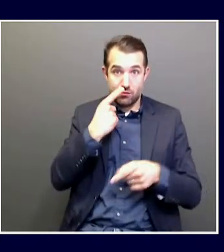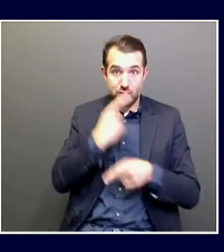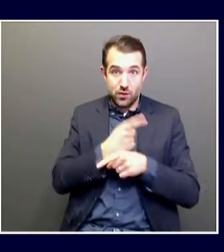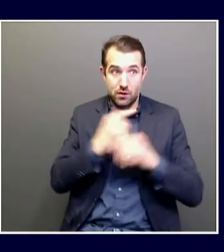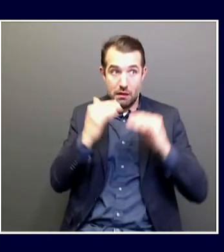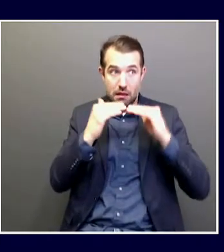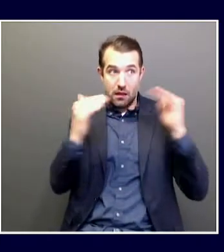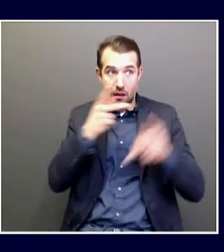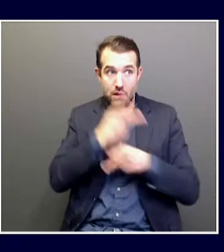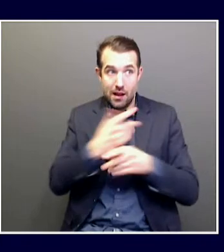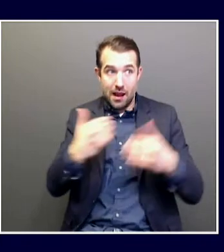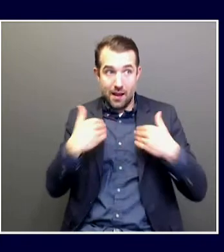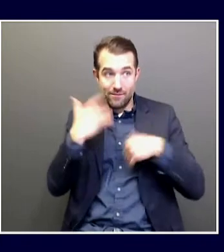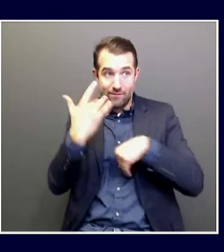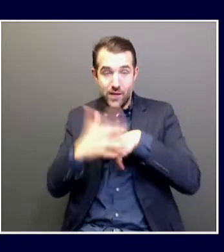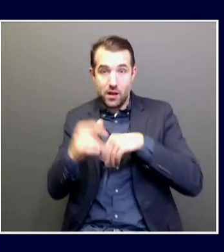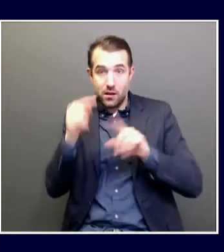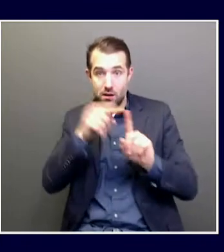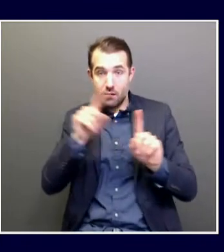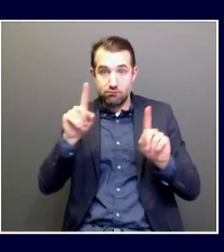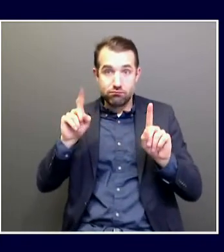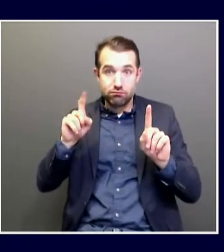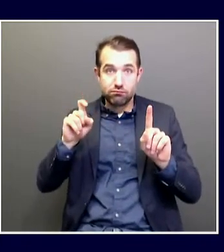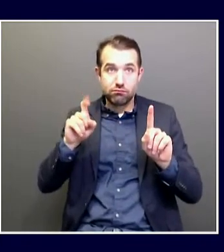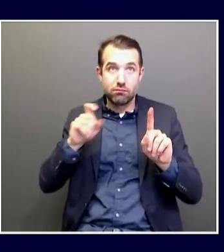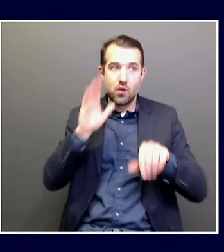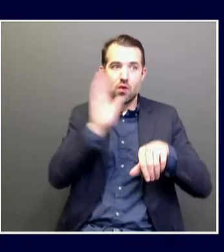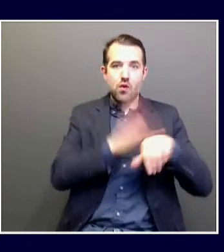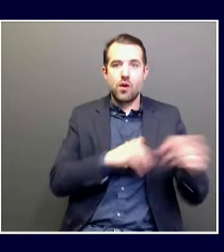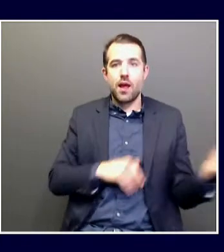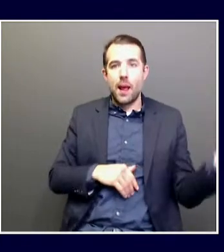in the facility to which that patient is being sent.